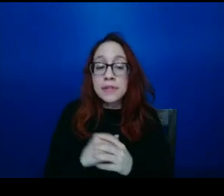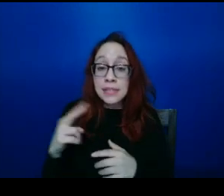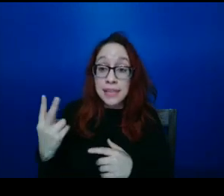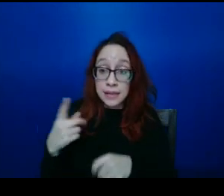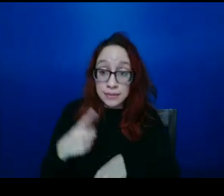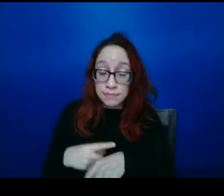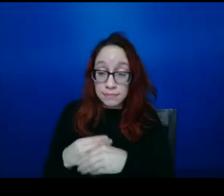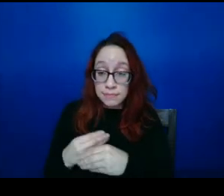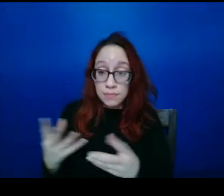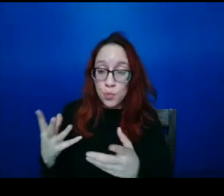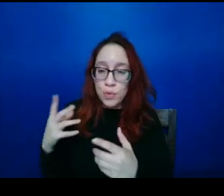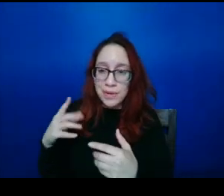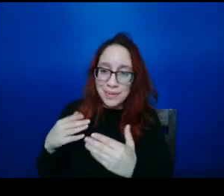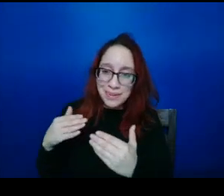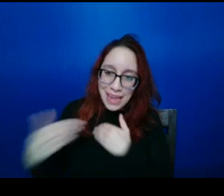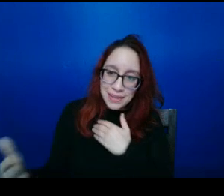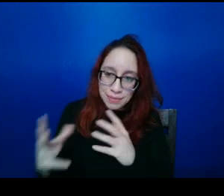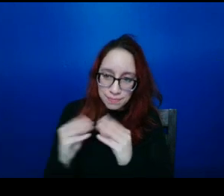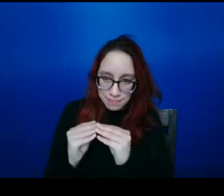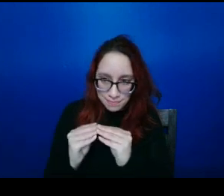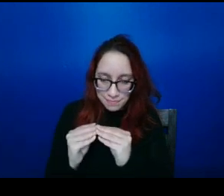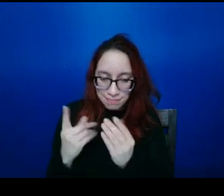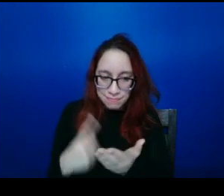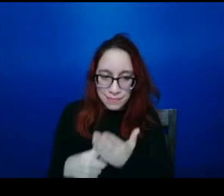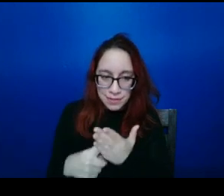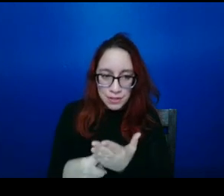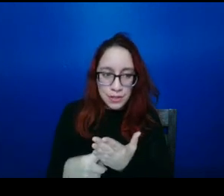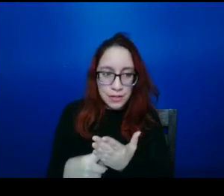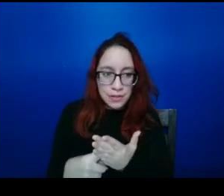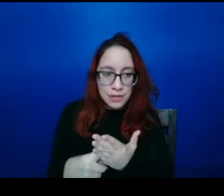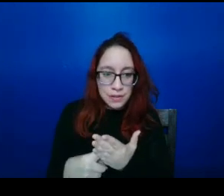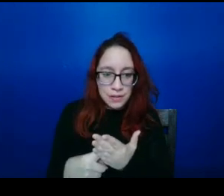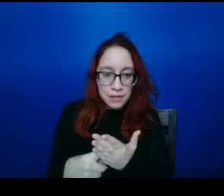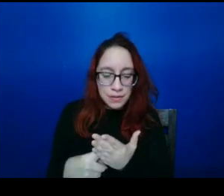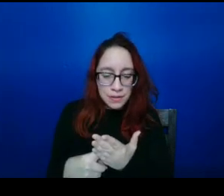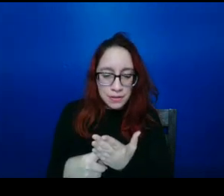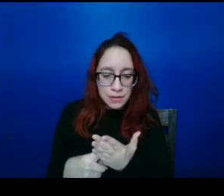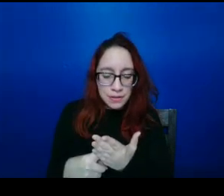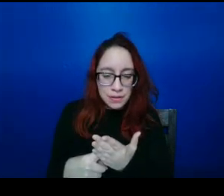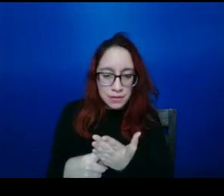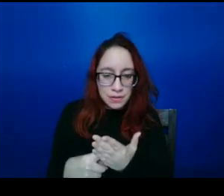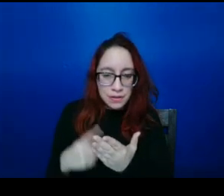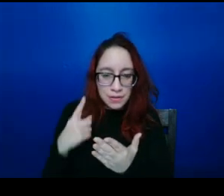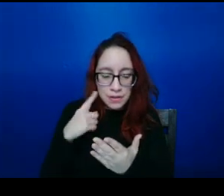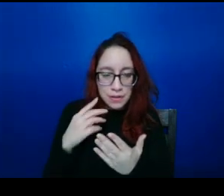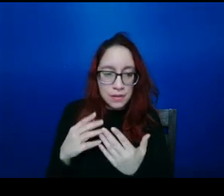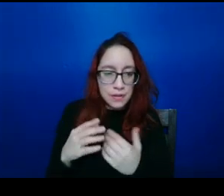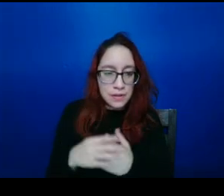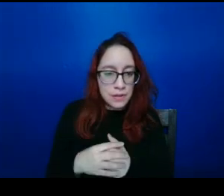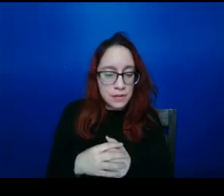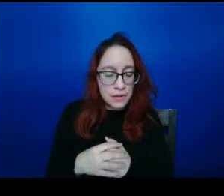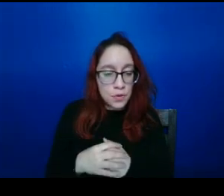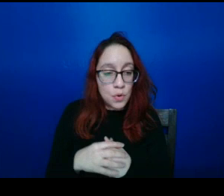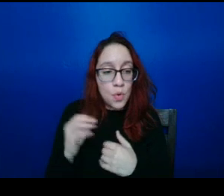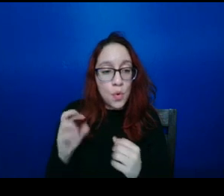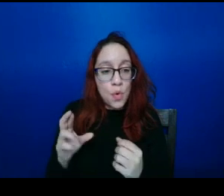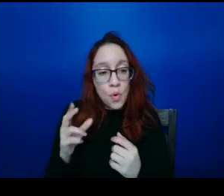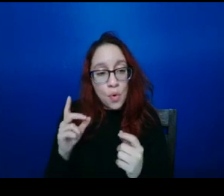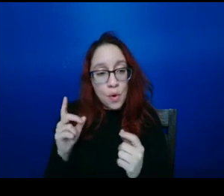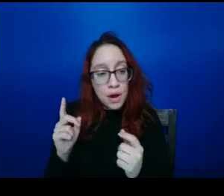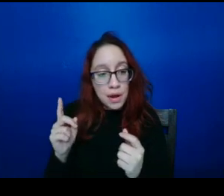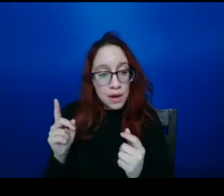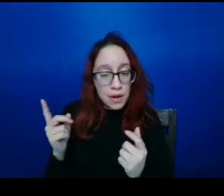we can address that next meeting in the interest of this evening's duration. Or we could hash it out right